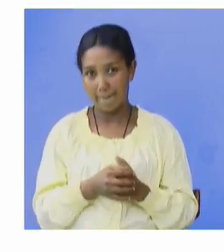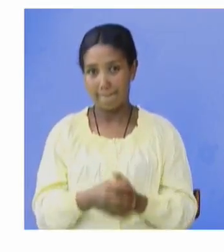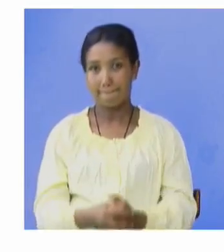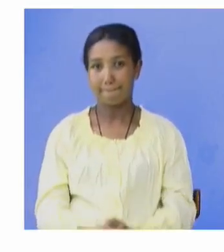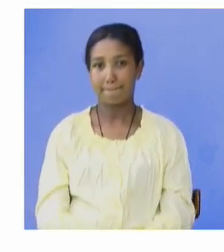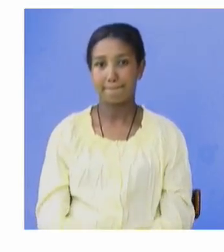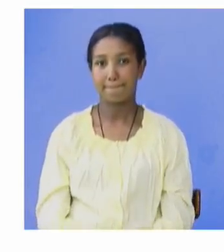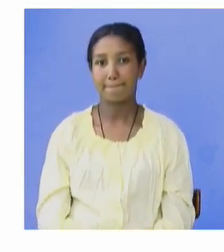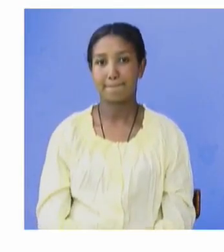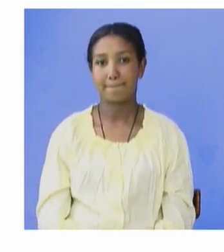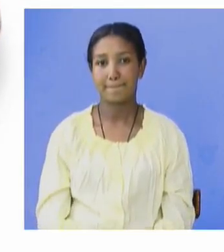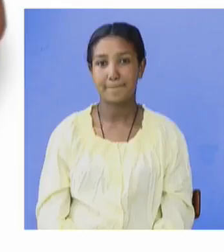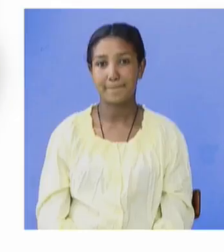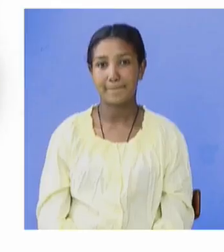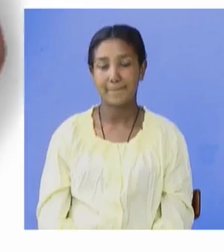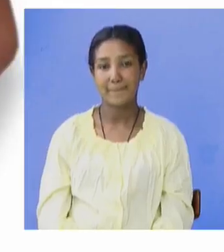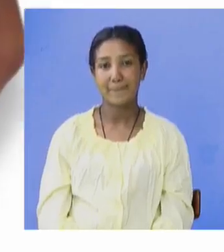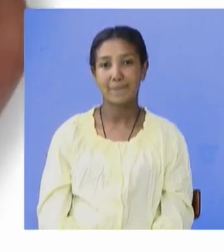to do.